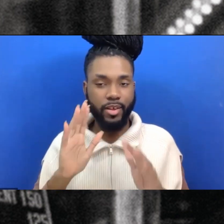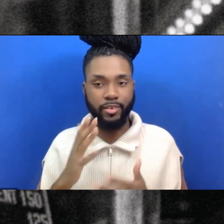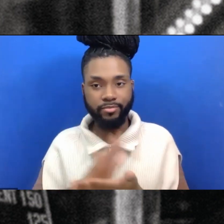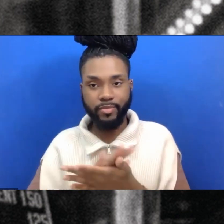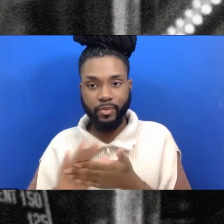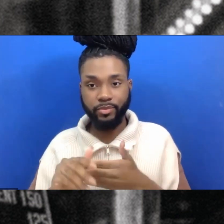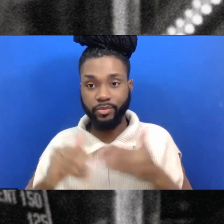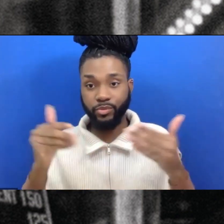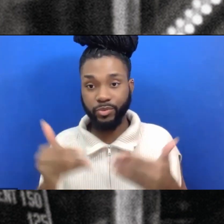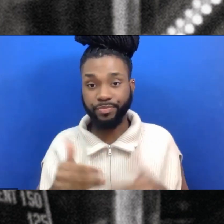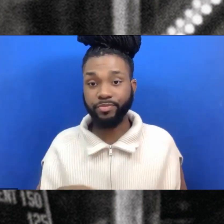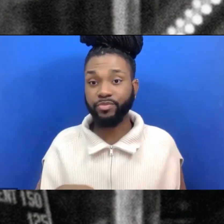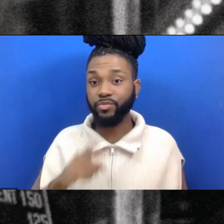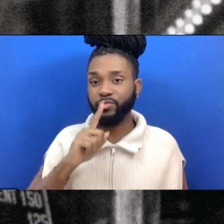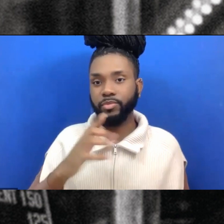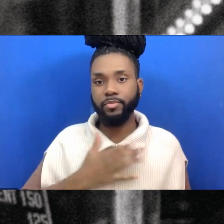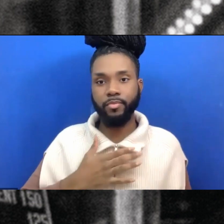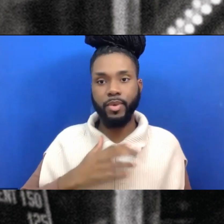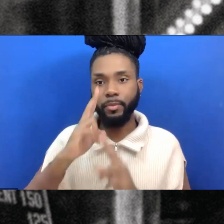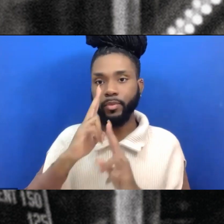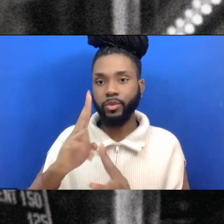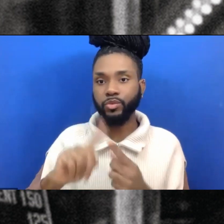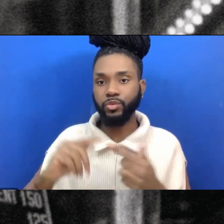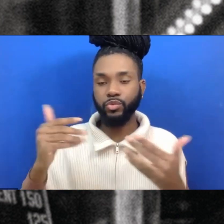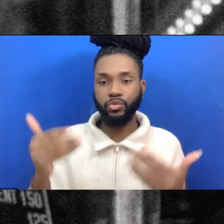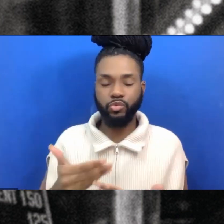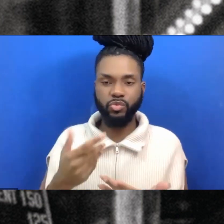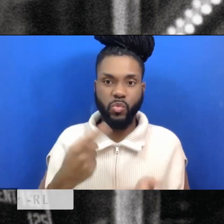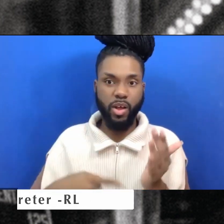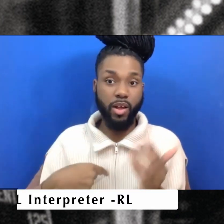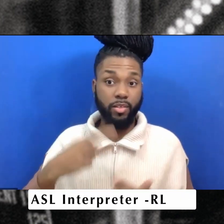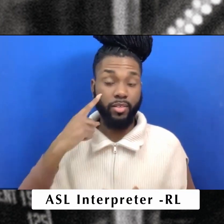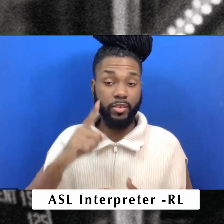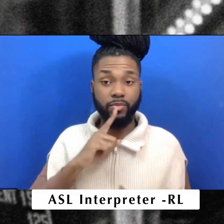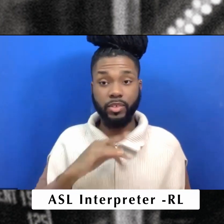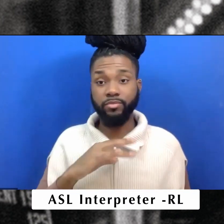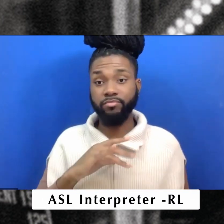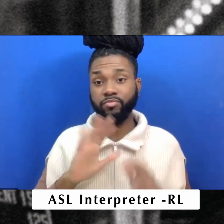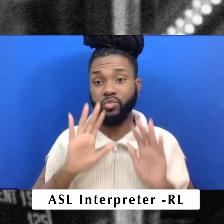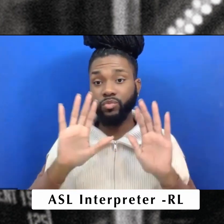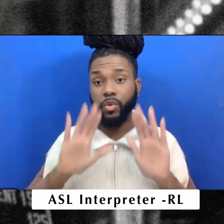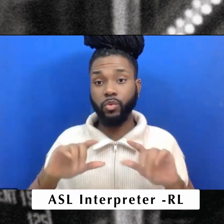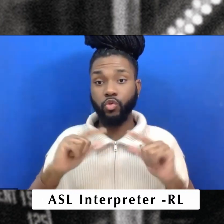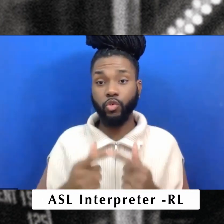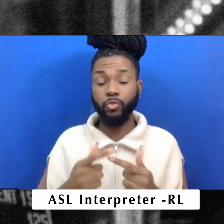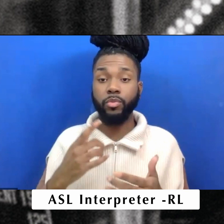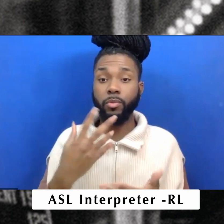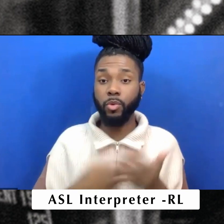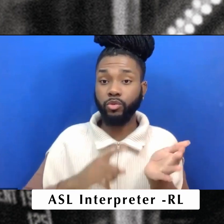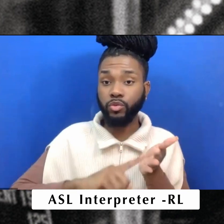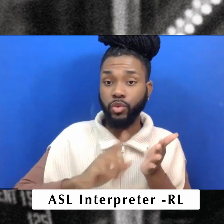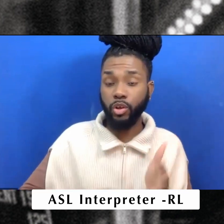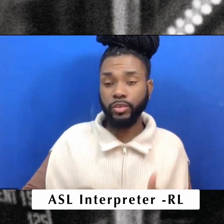And it is really my pleasure to introduce what I think is a really stellar group of both scholars,